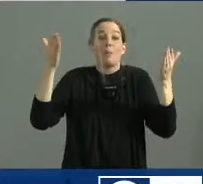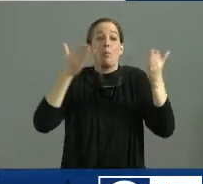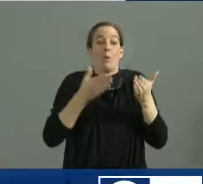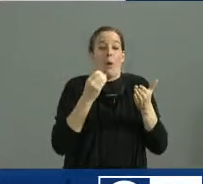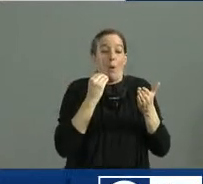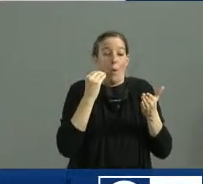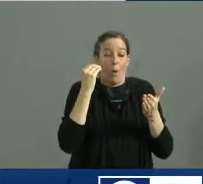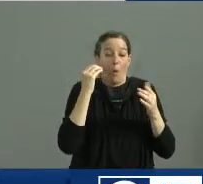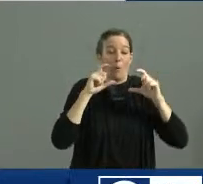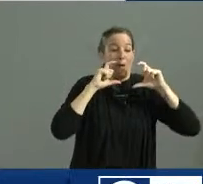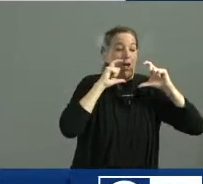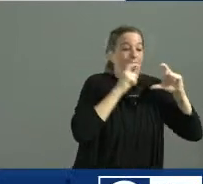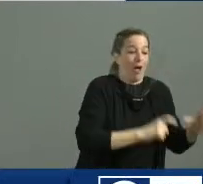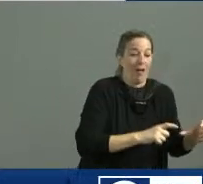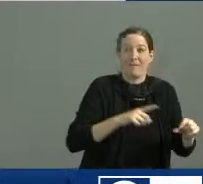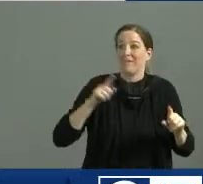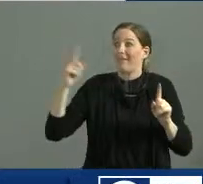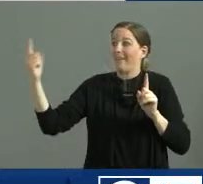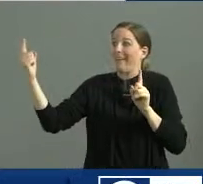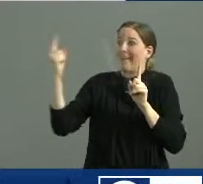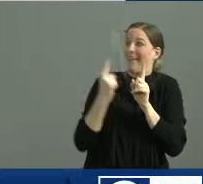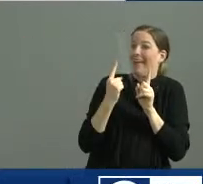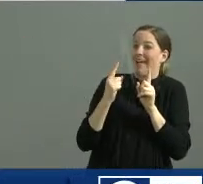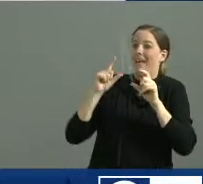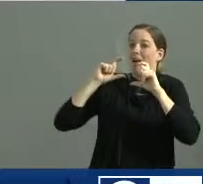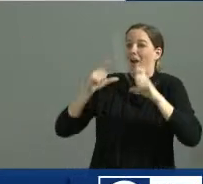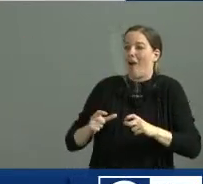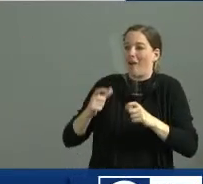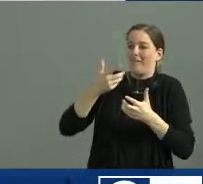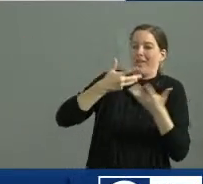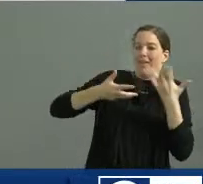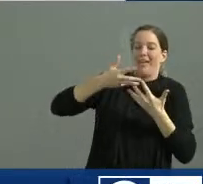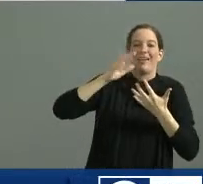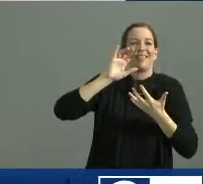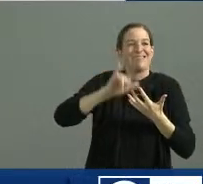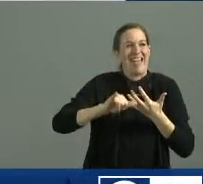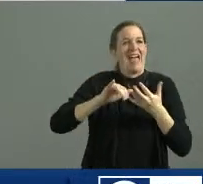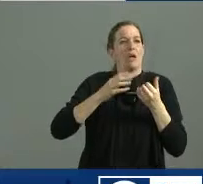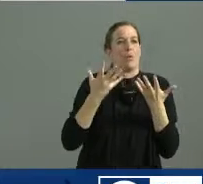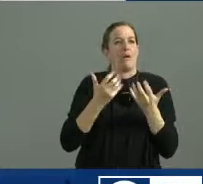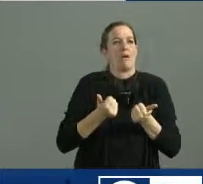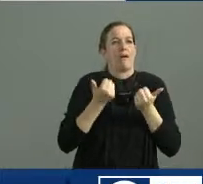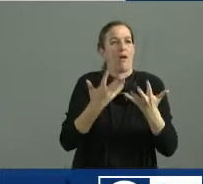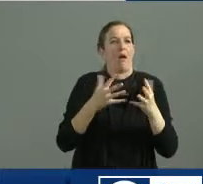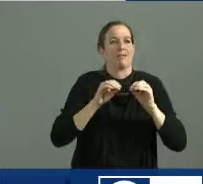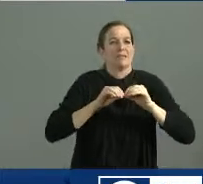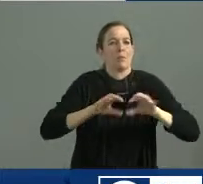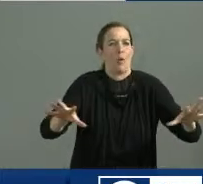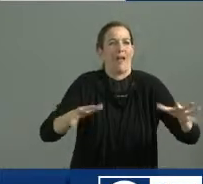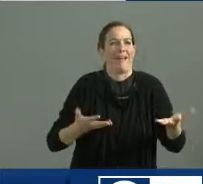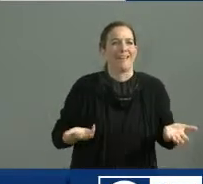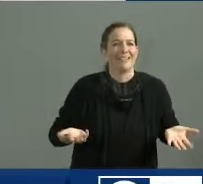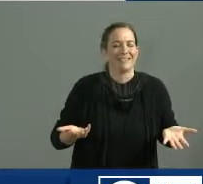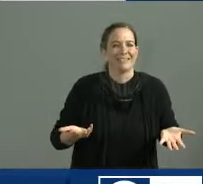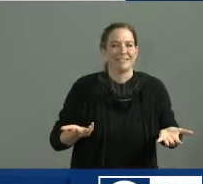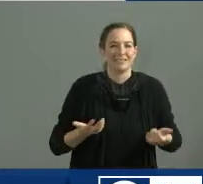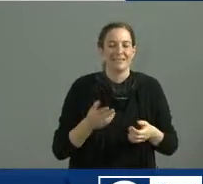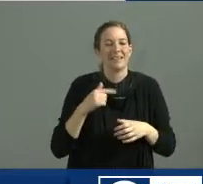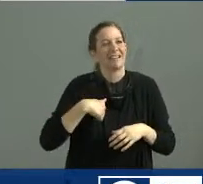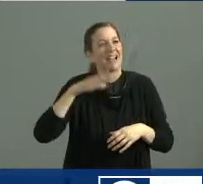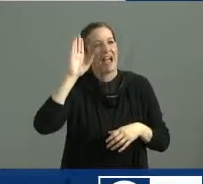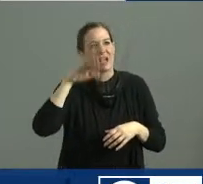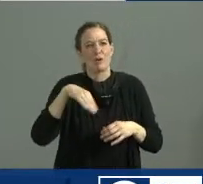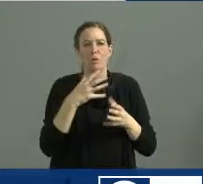spread. I just think it's been a long year, and there's a lot of